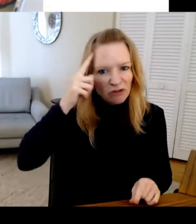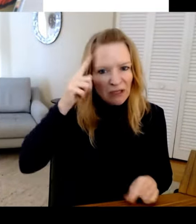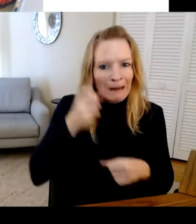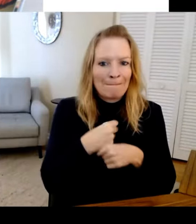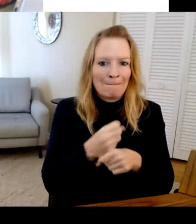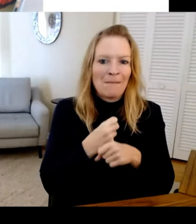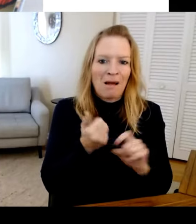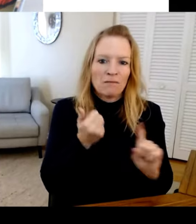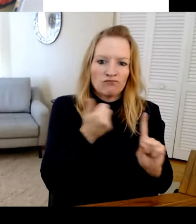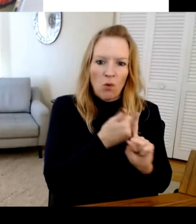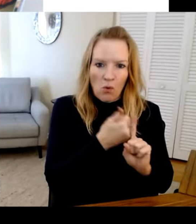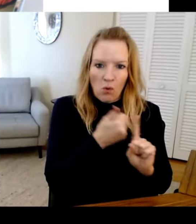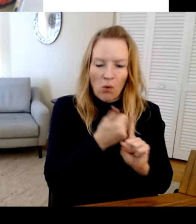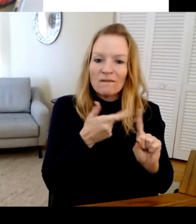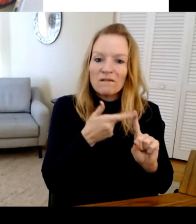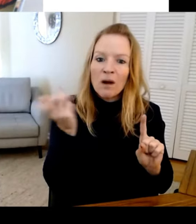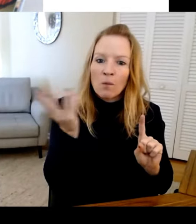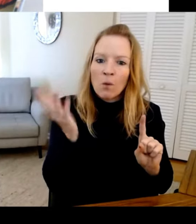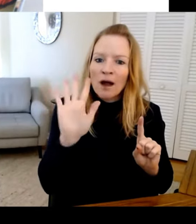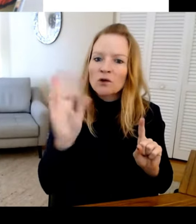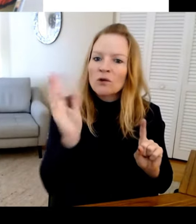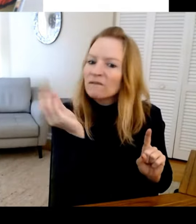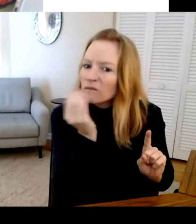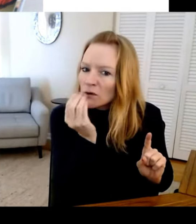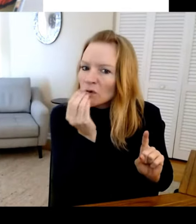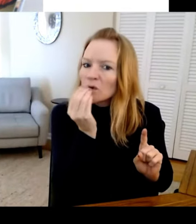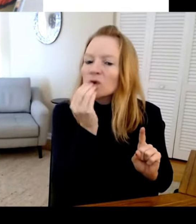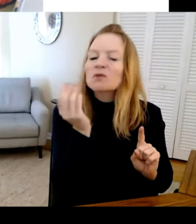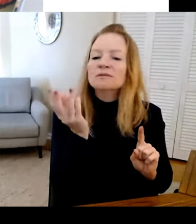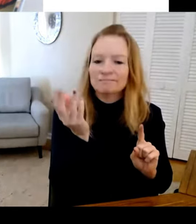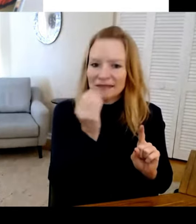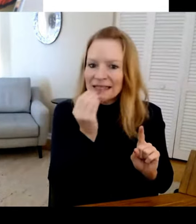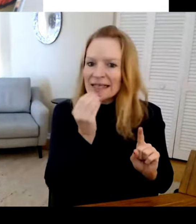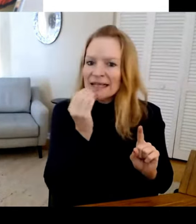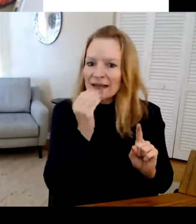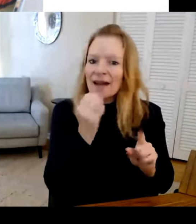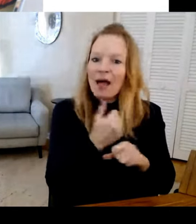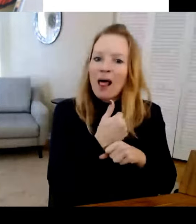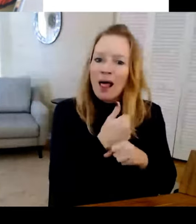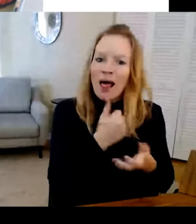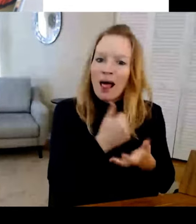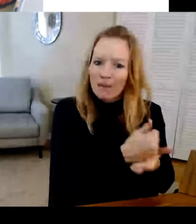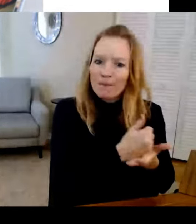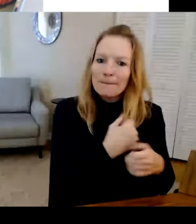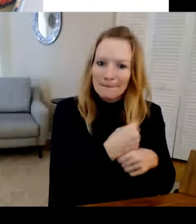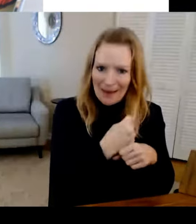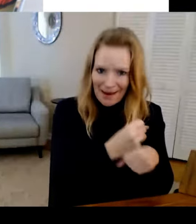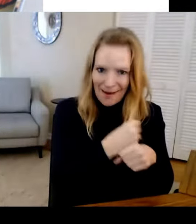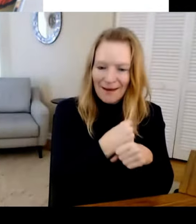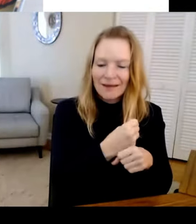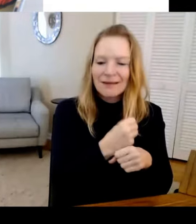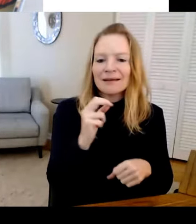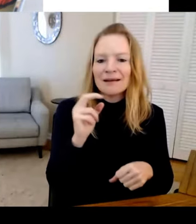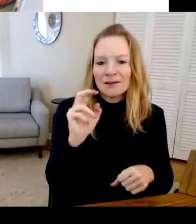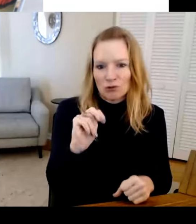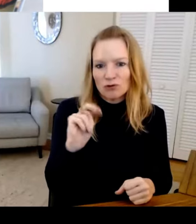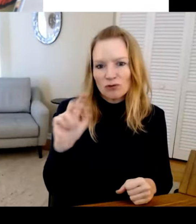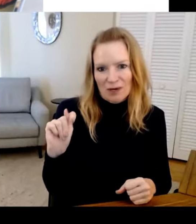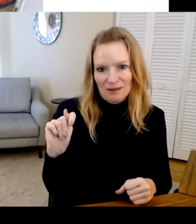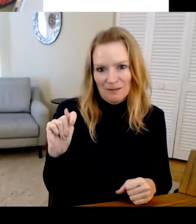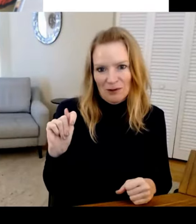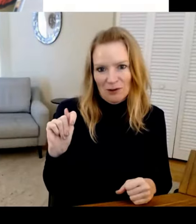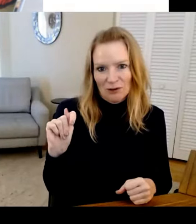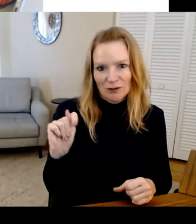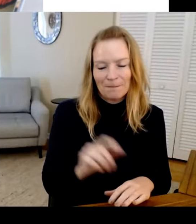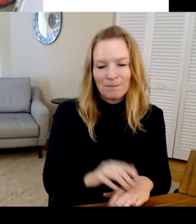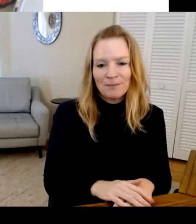spray. No, they're different. They're what make up your brain. It's like the fuel for your brain. Your brain needs those to help make